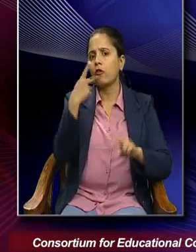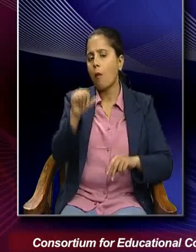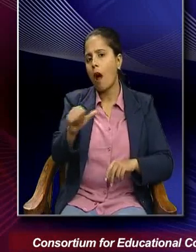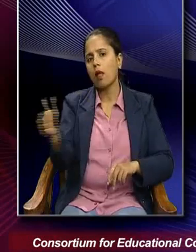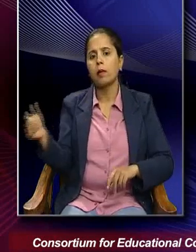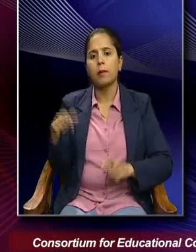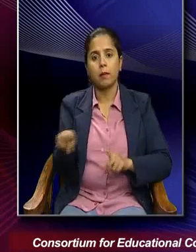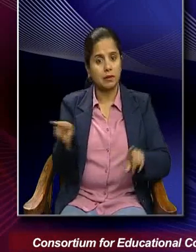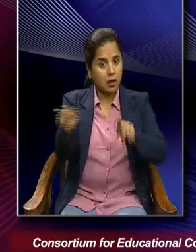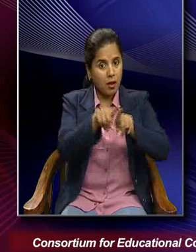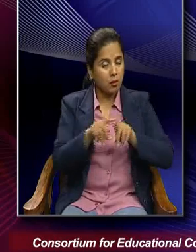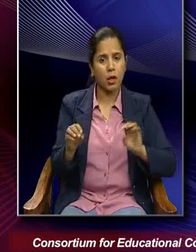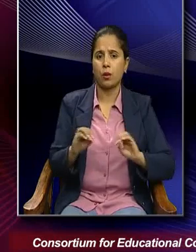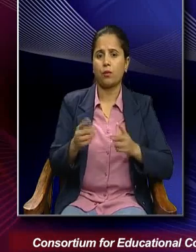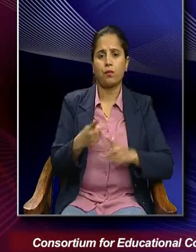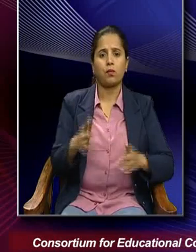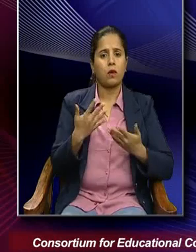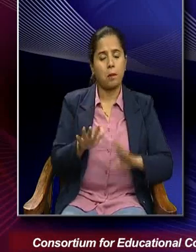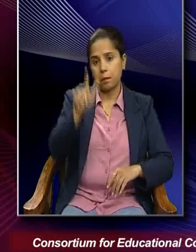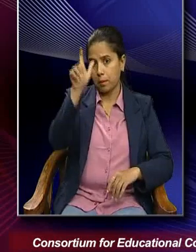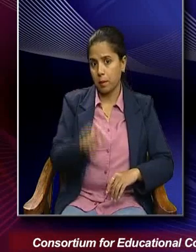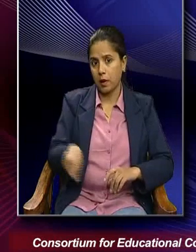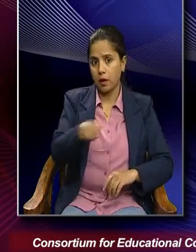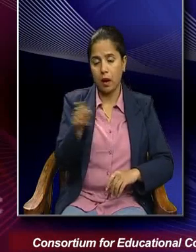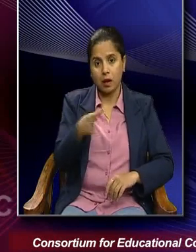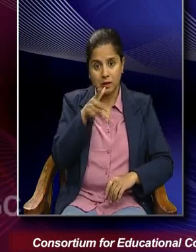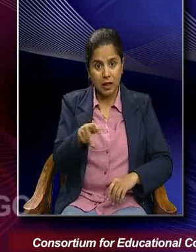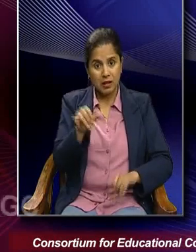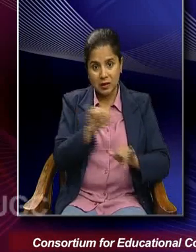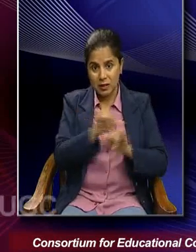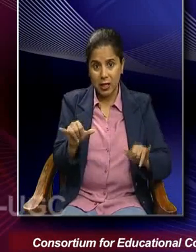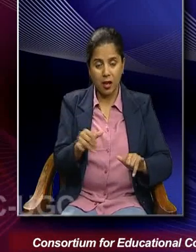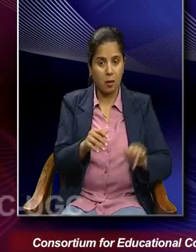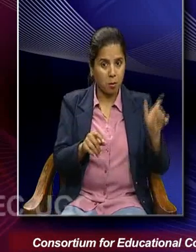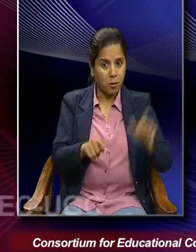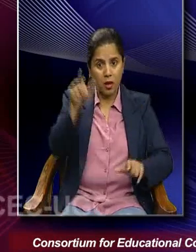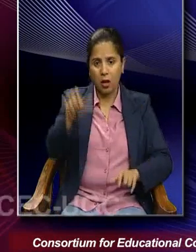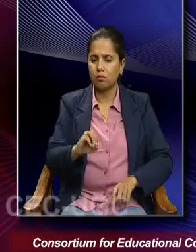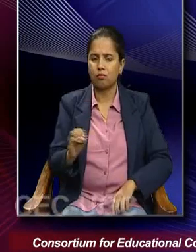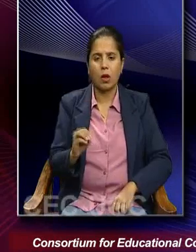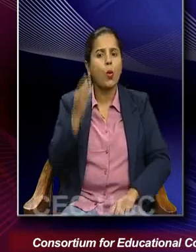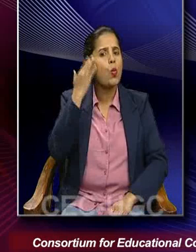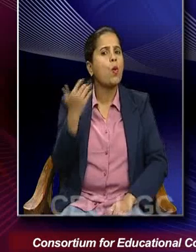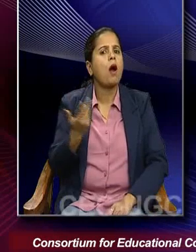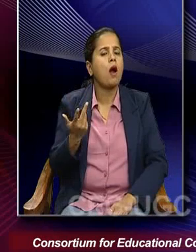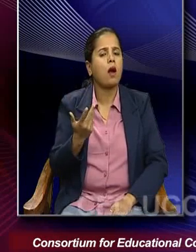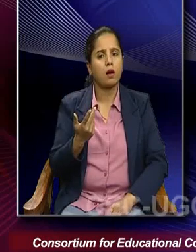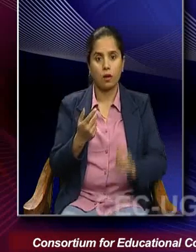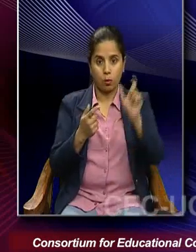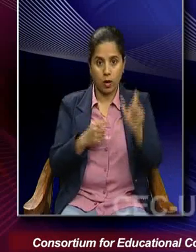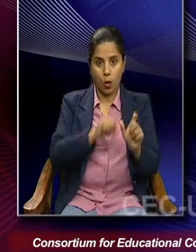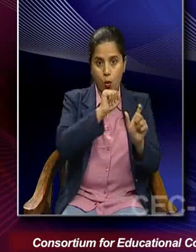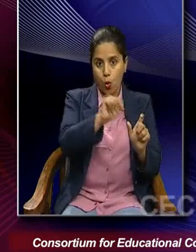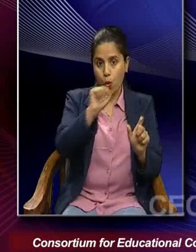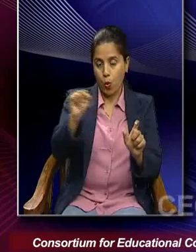everyone else. So, no two individuals are same. And why? Because each